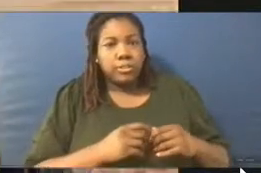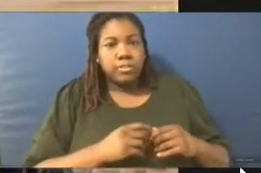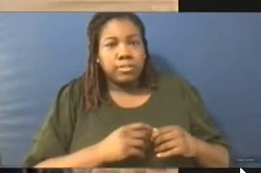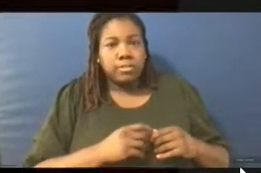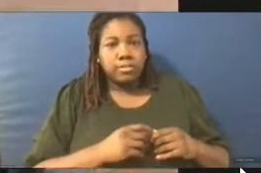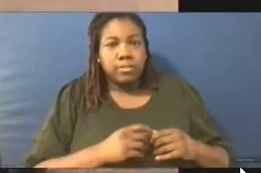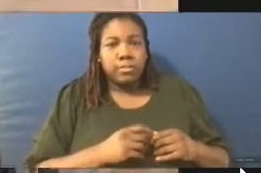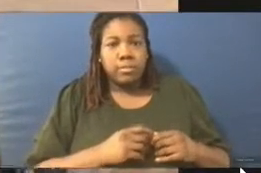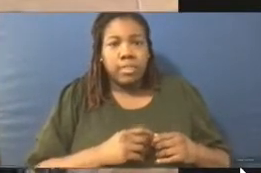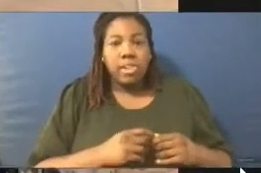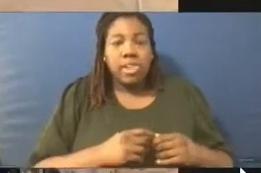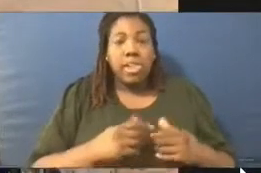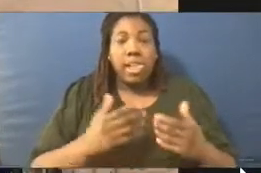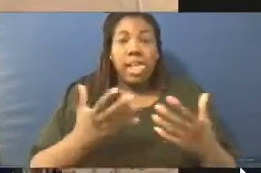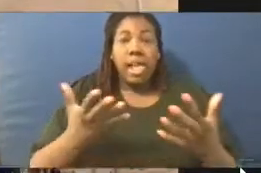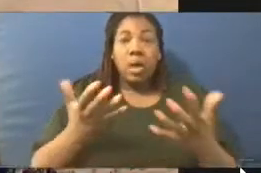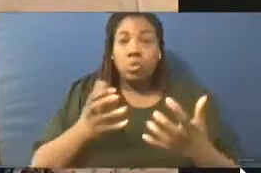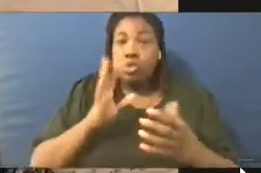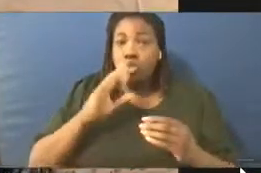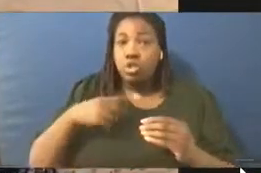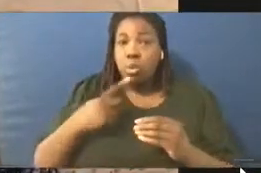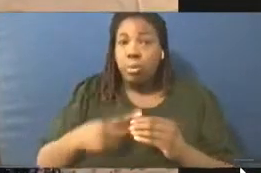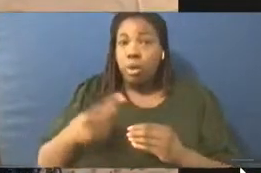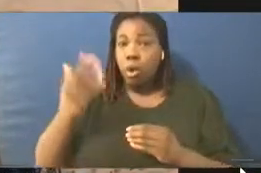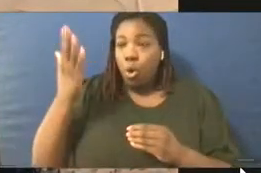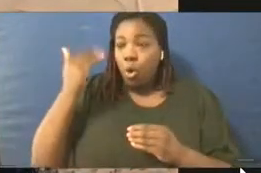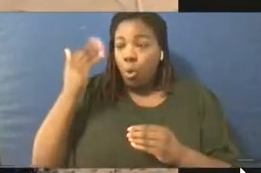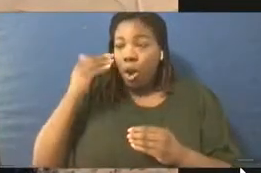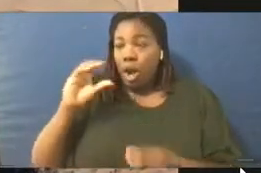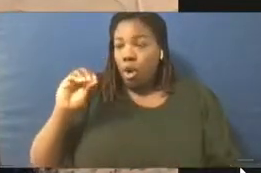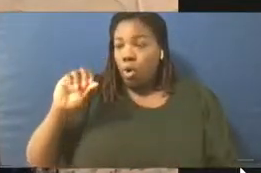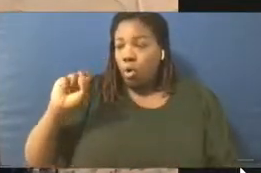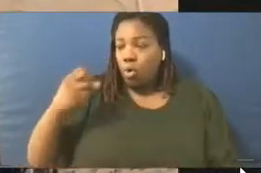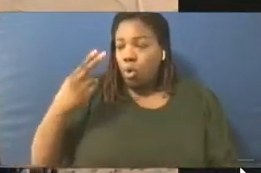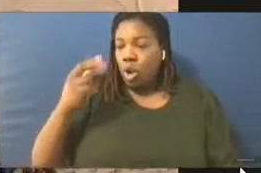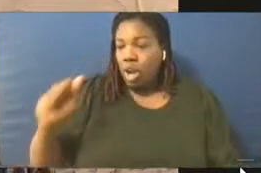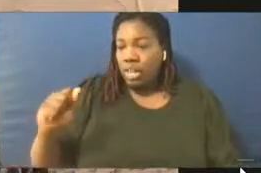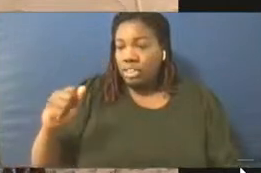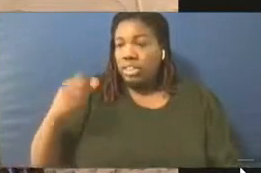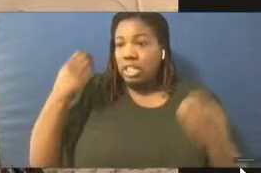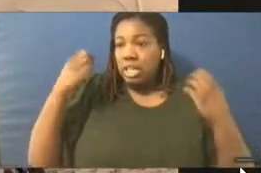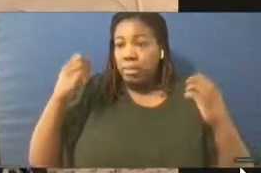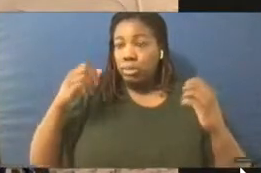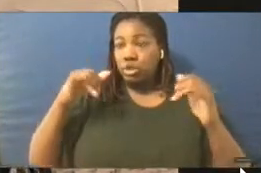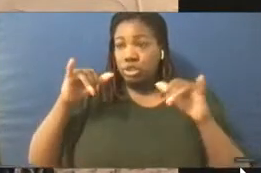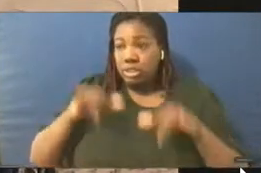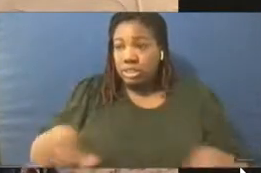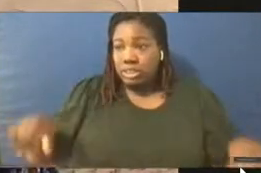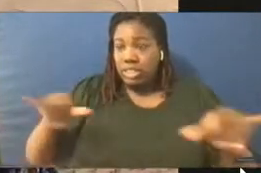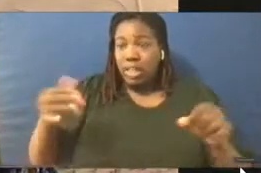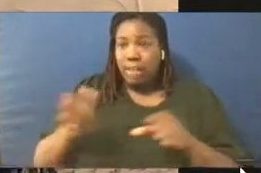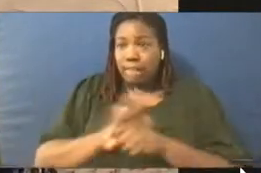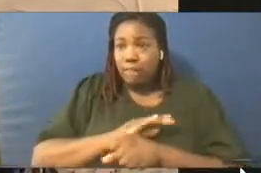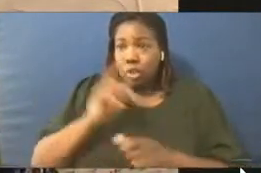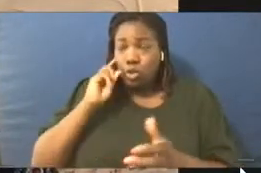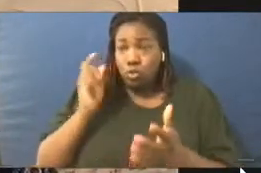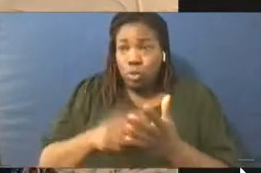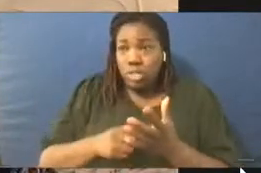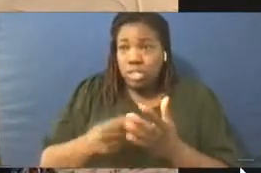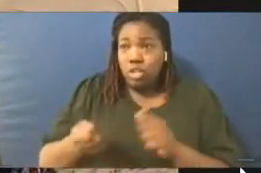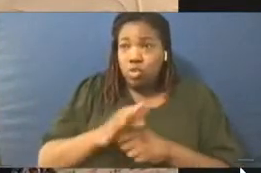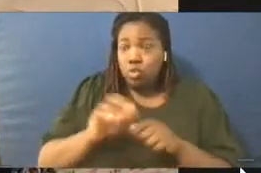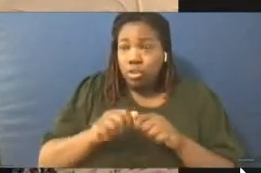Thank you. I want to talk about why the OSHA emergency standard that fully recognizes that COVID-19 is